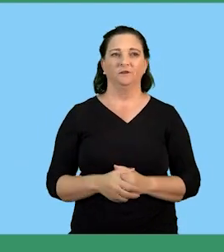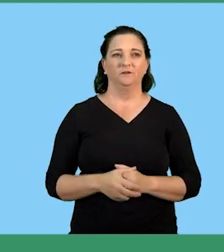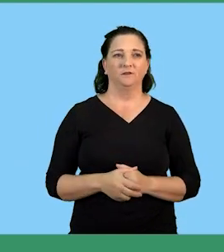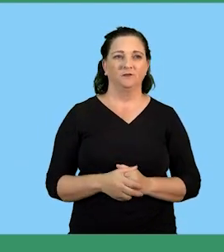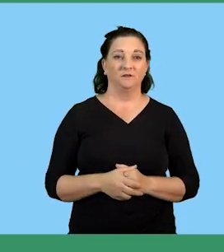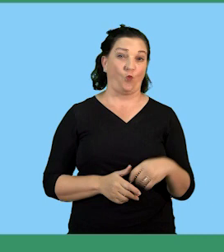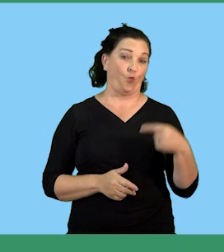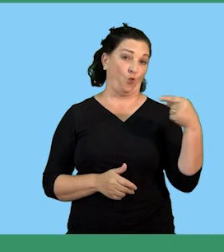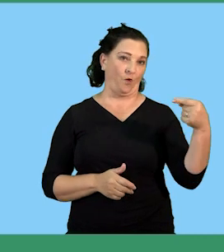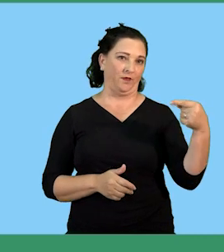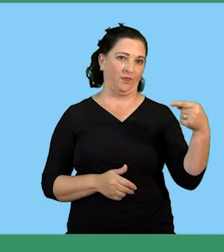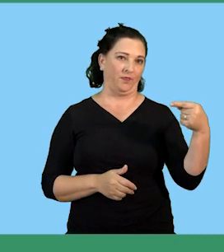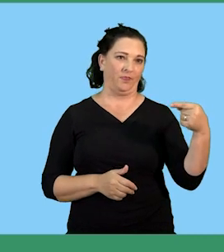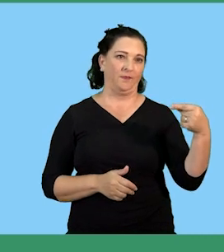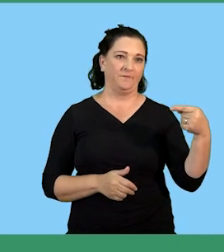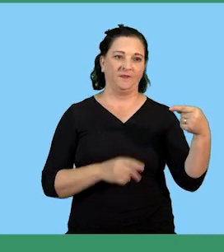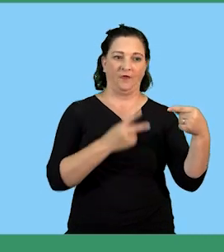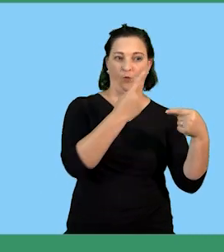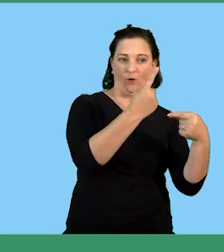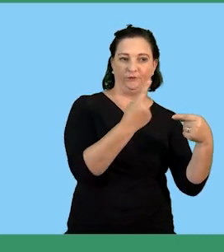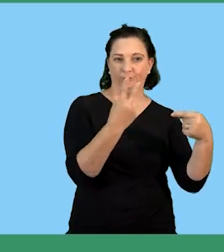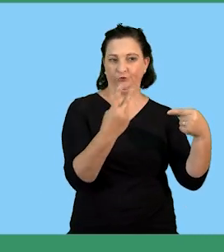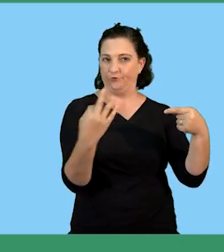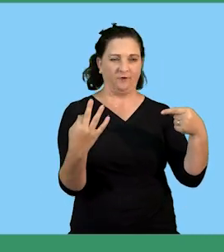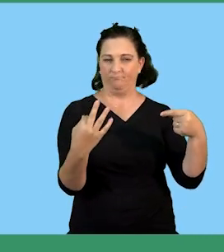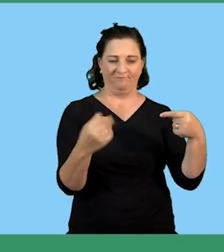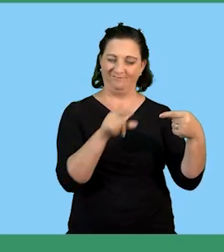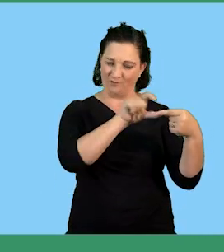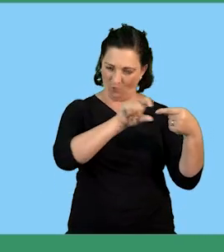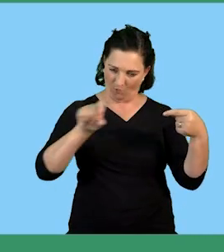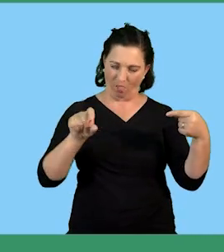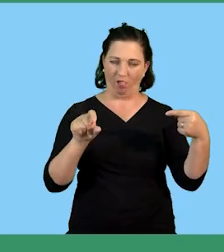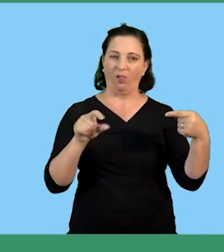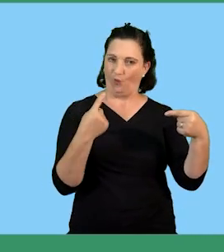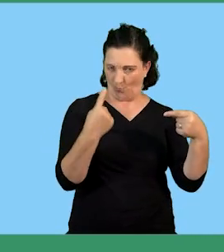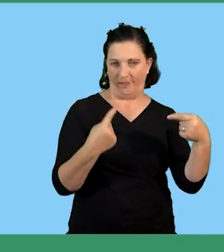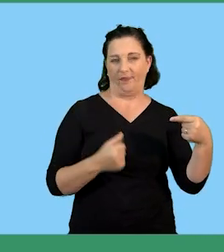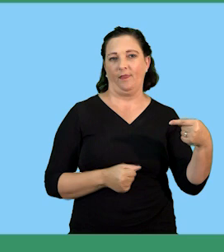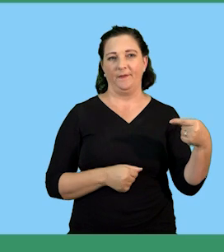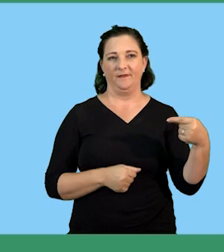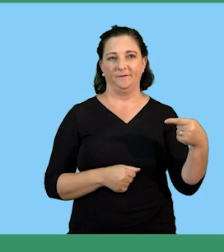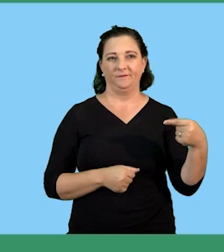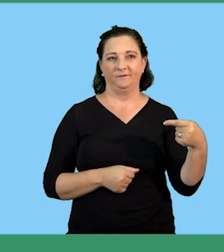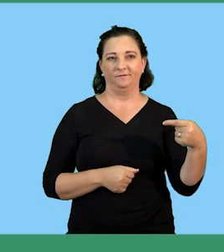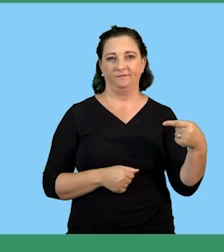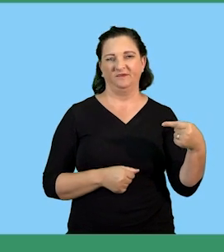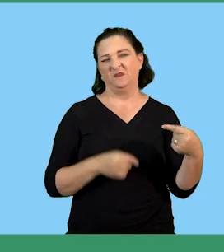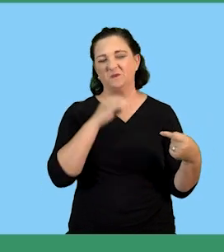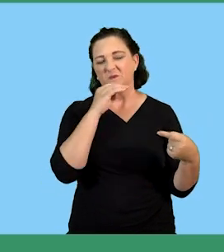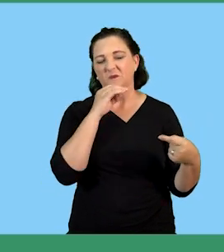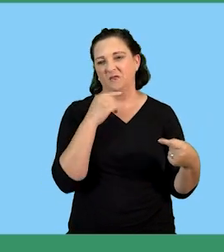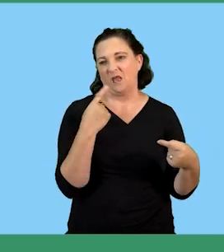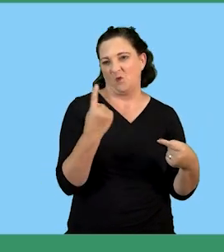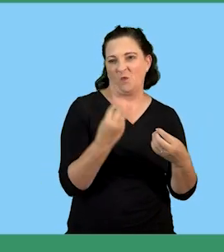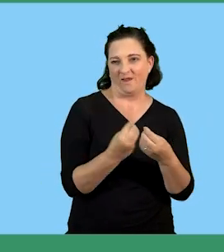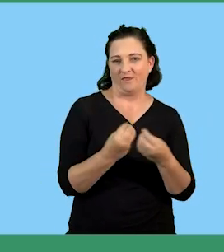thing. You must not find yourself saying the first one is flyers, the second one is brochures, the third one is handouts. No, this is one thing. So this